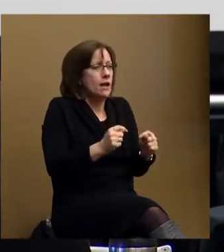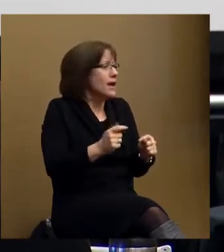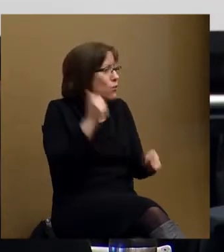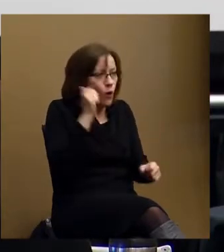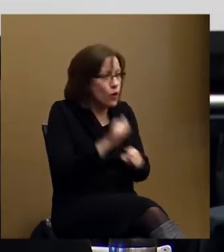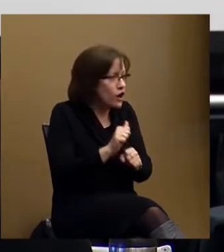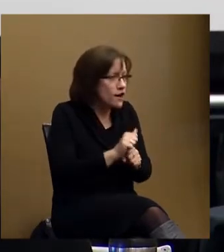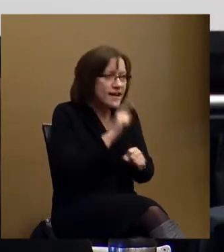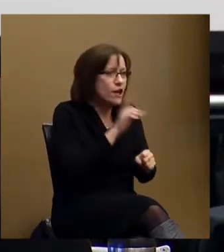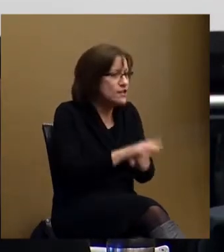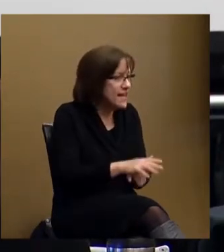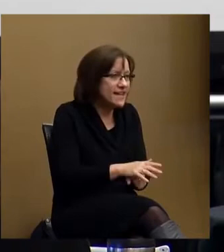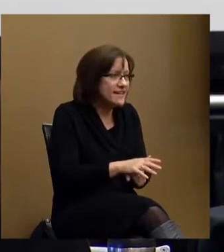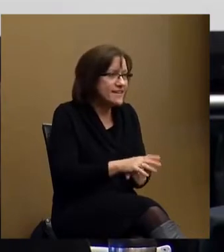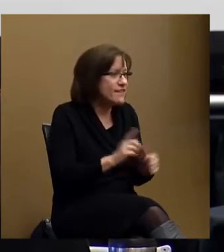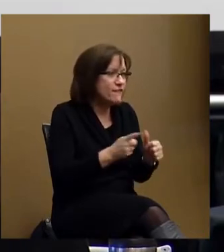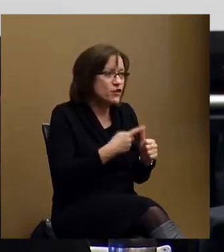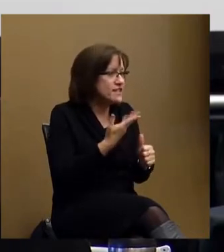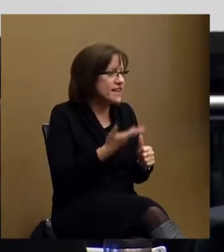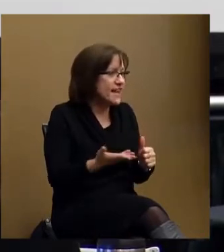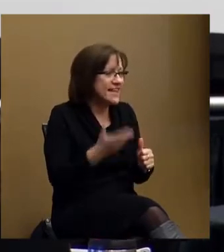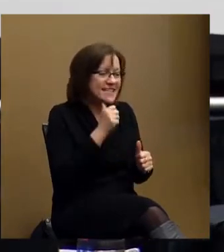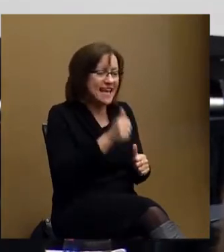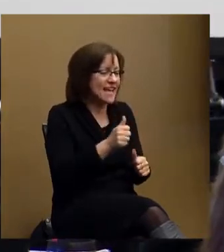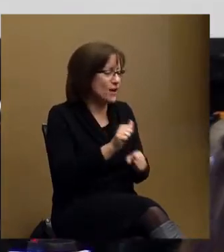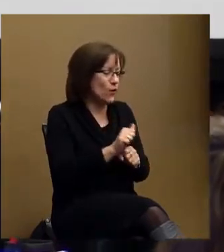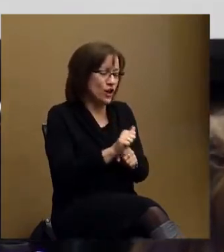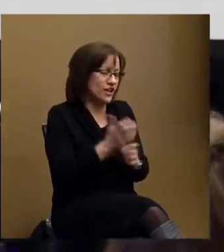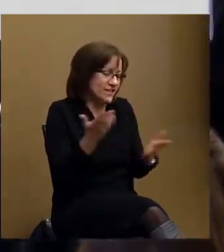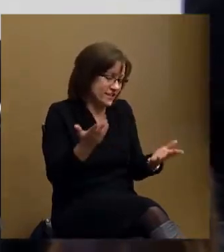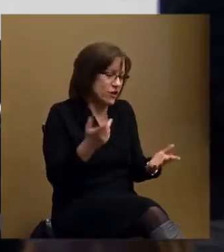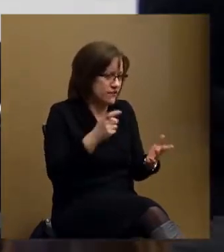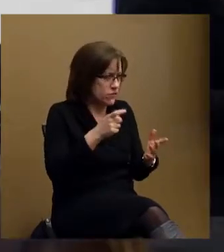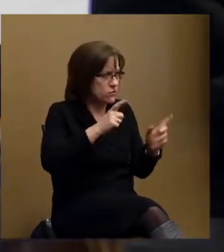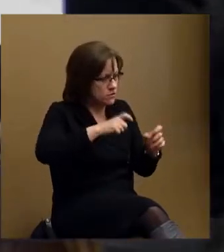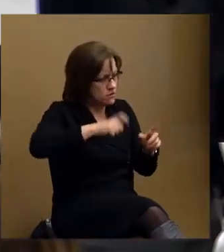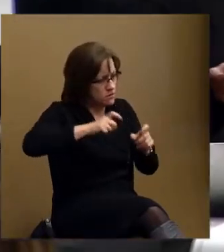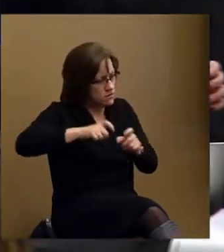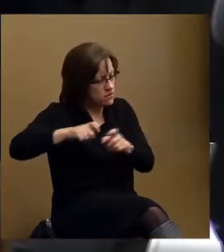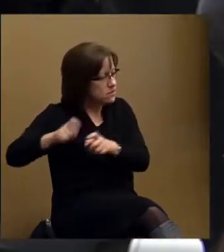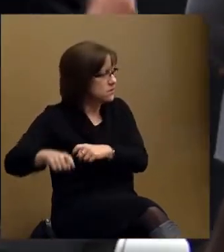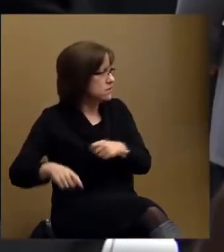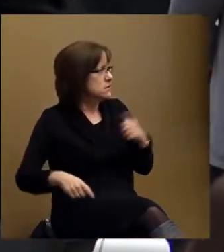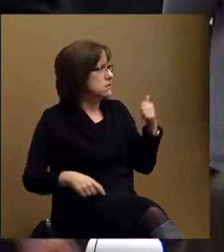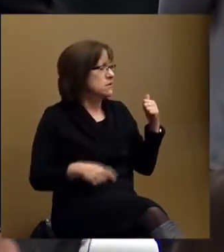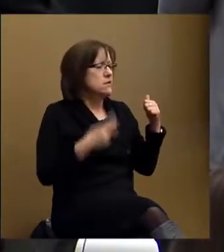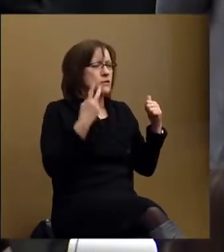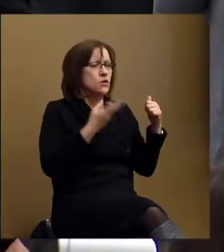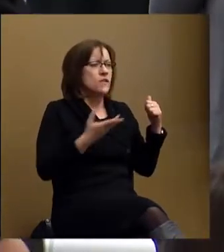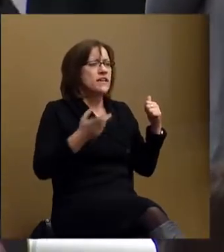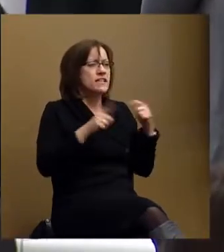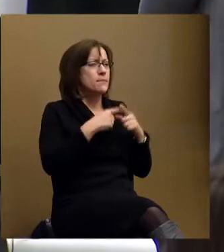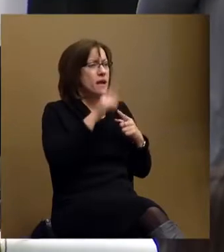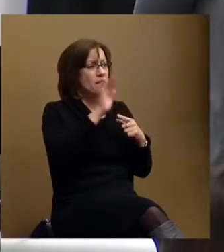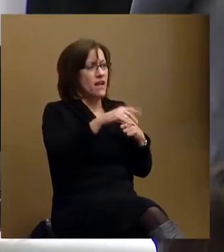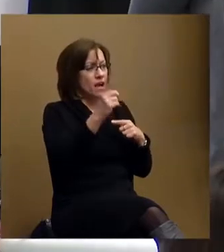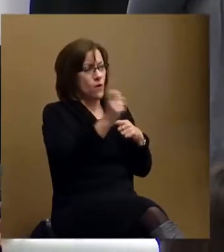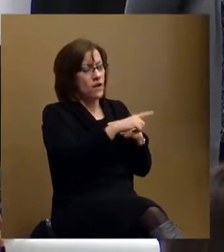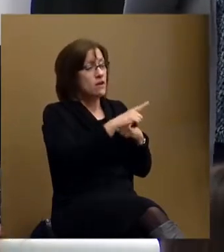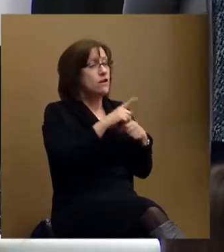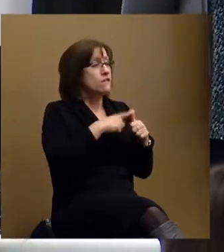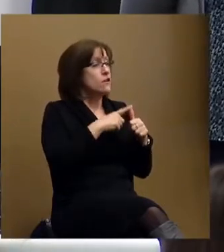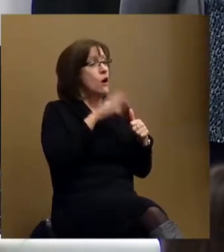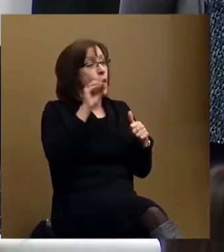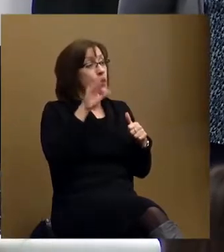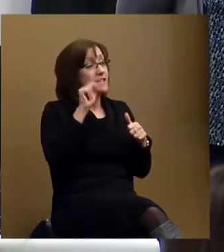guaranteed. I also think there are two things that I would say about that question. First of all, your OT is your best